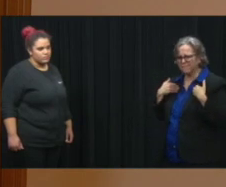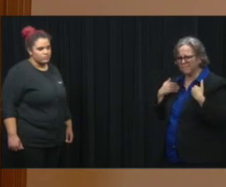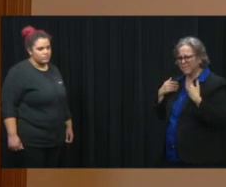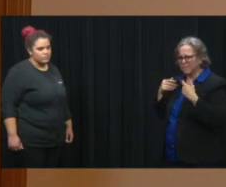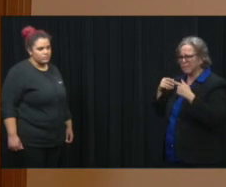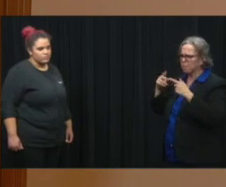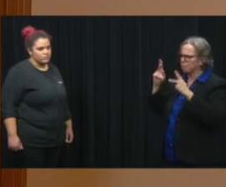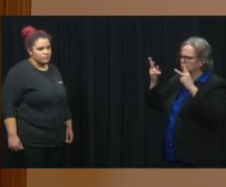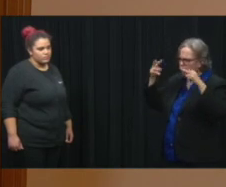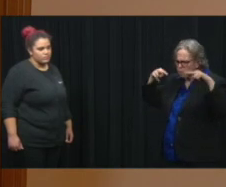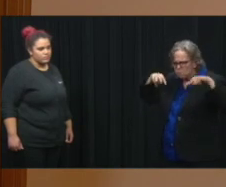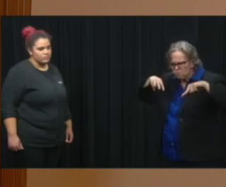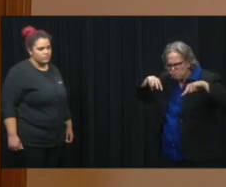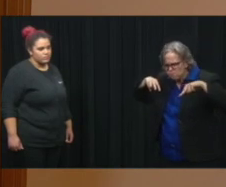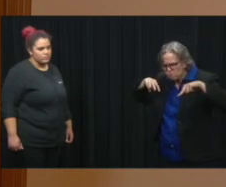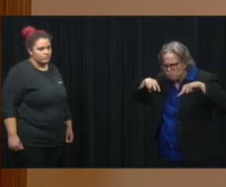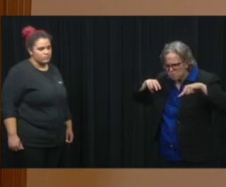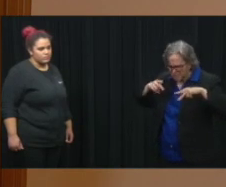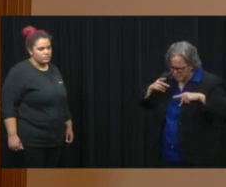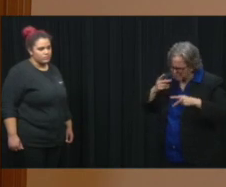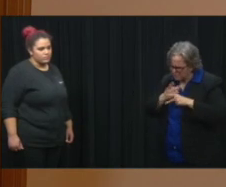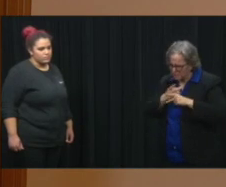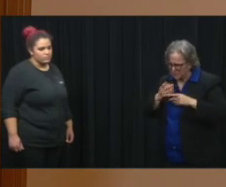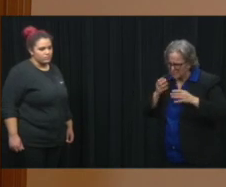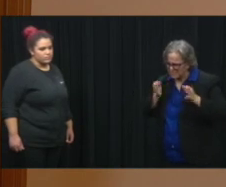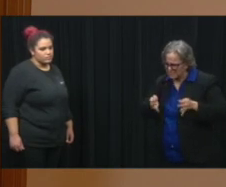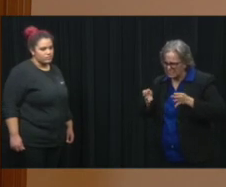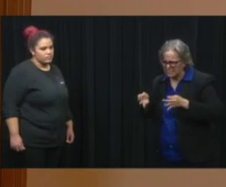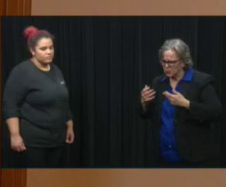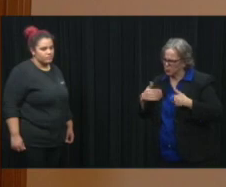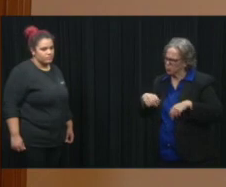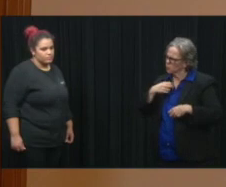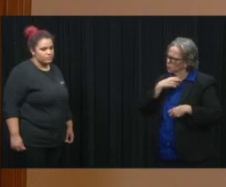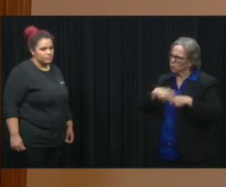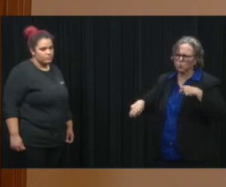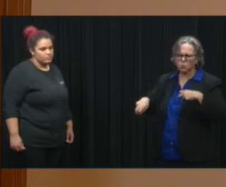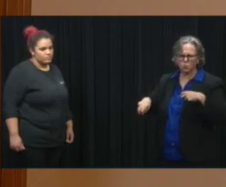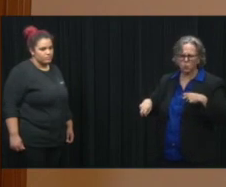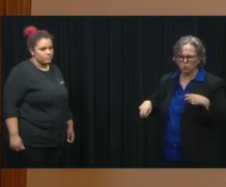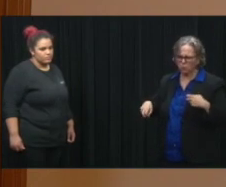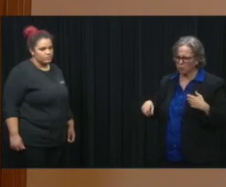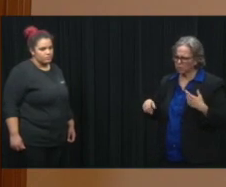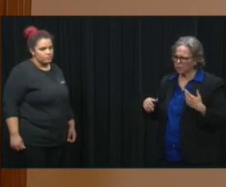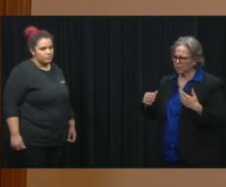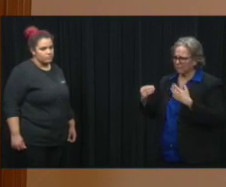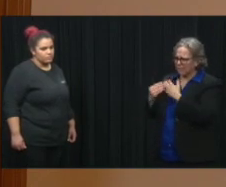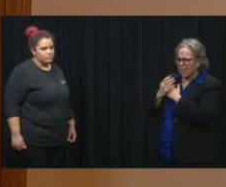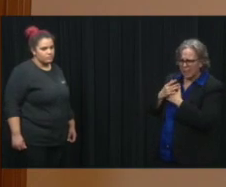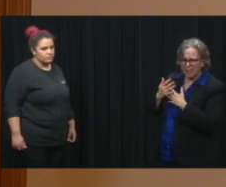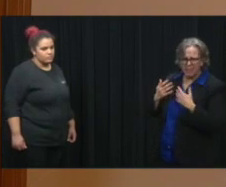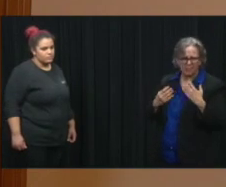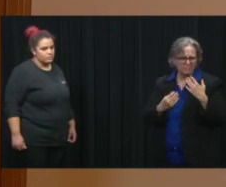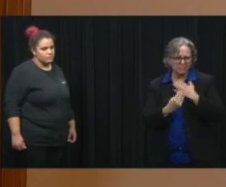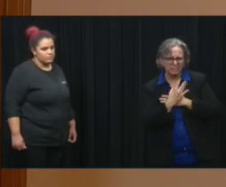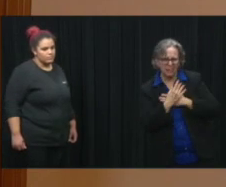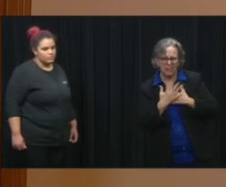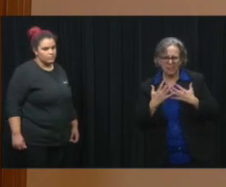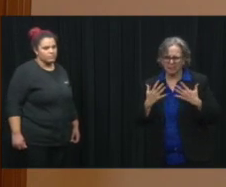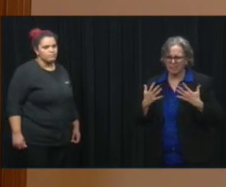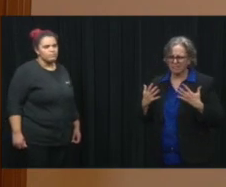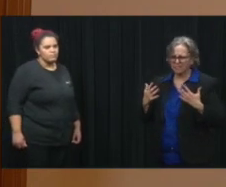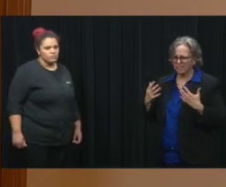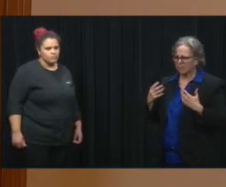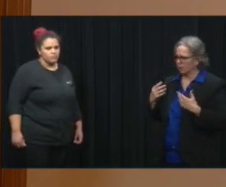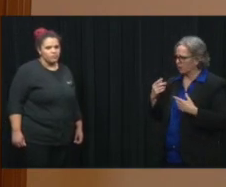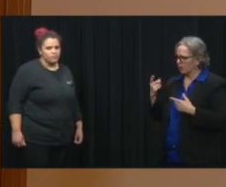difficult decisions, and we're doing everything we can to not have to deploy those sorts of tools. So I'll share more